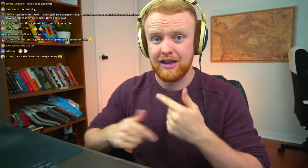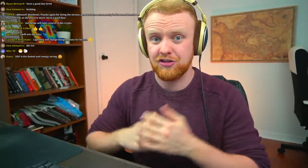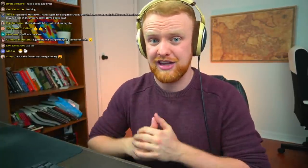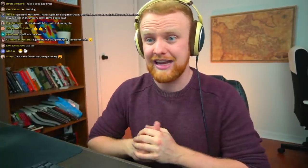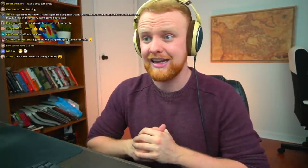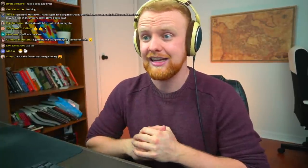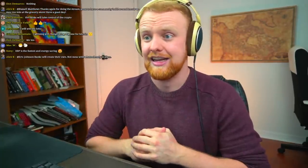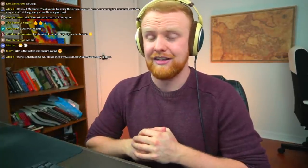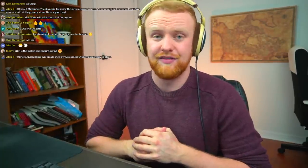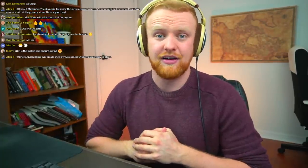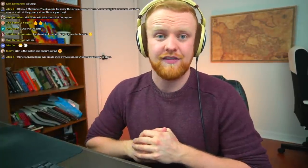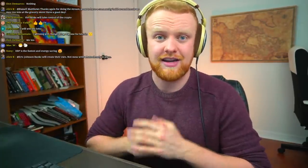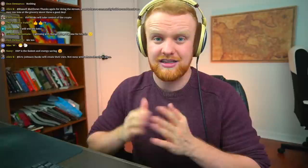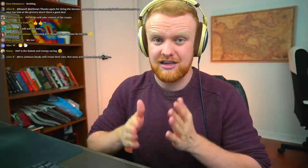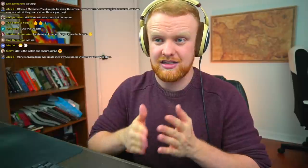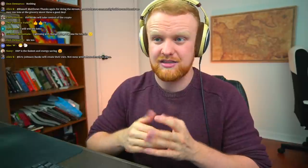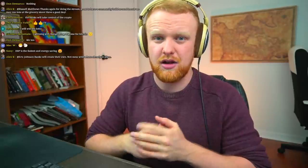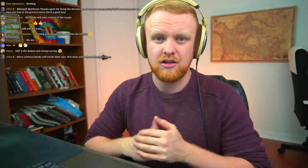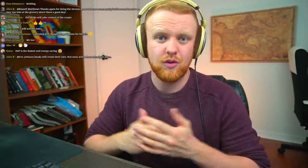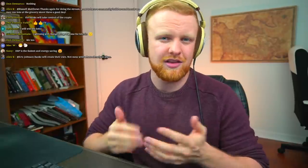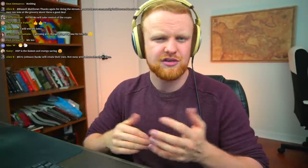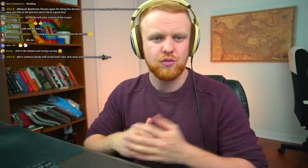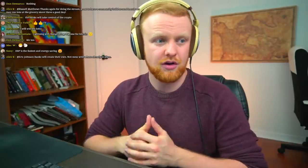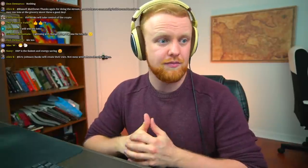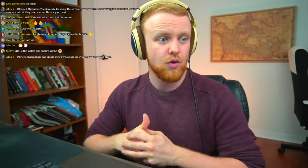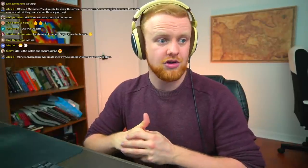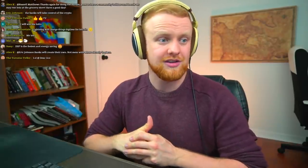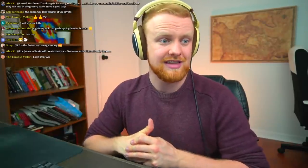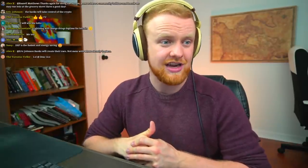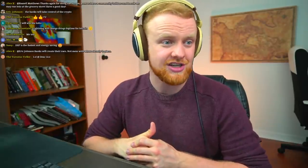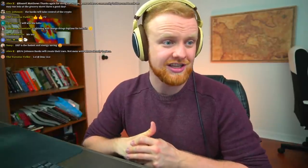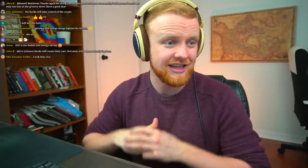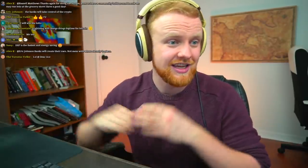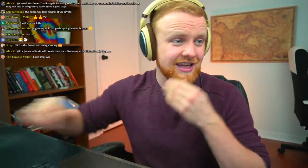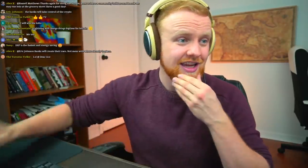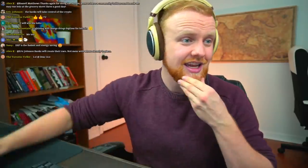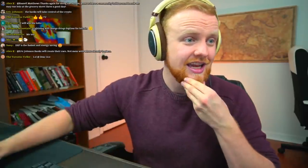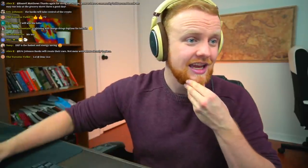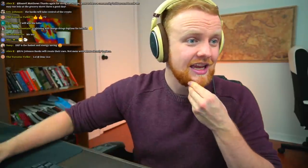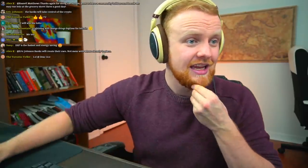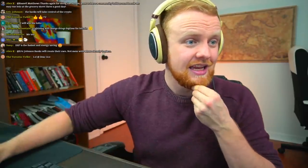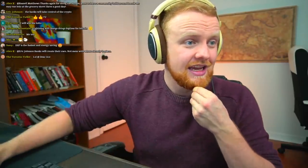being created and verified is smaller. Well, those could work more transactionally.